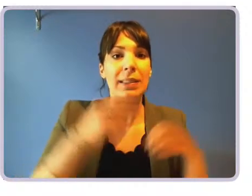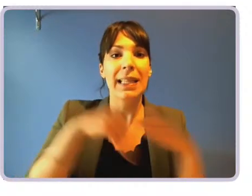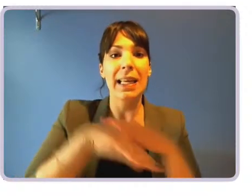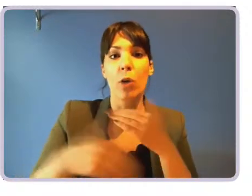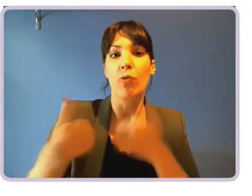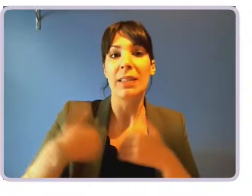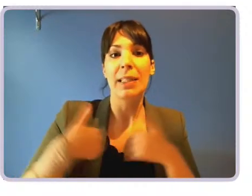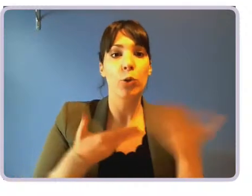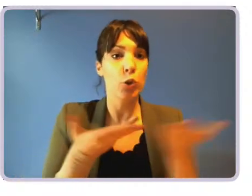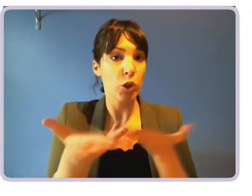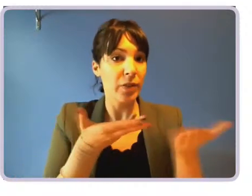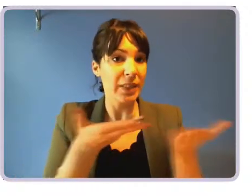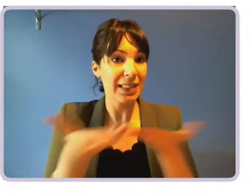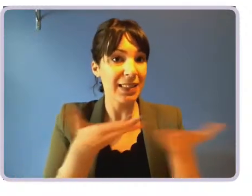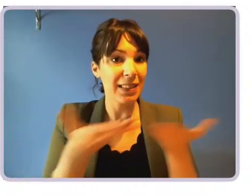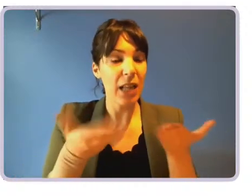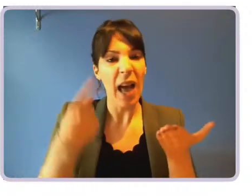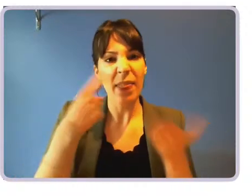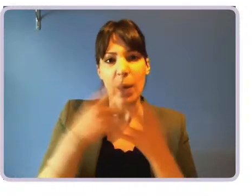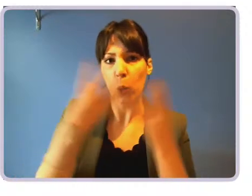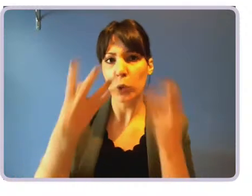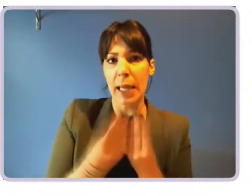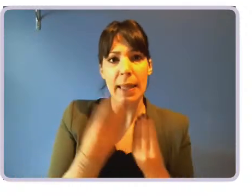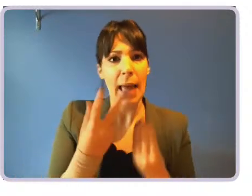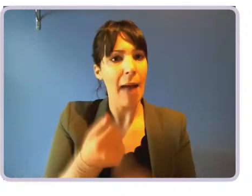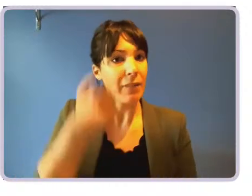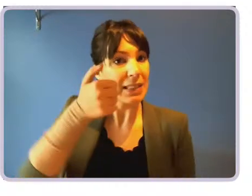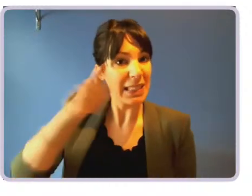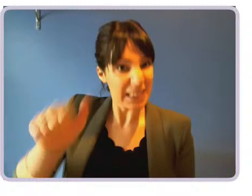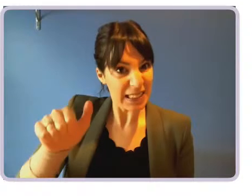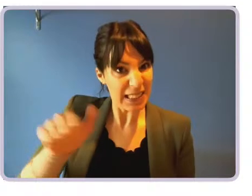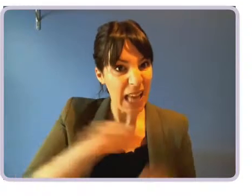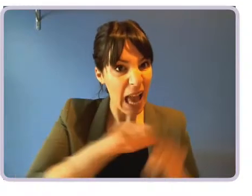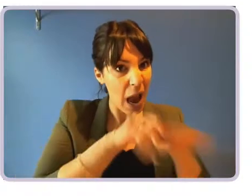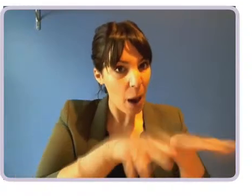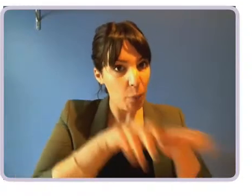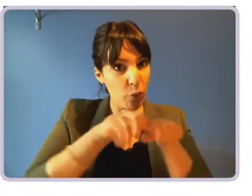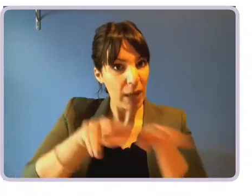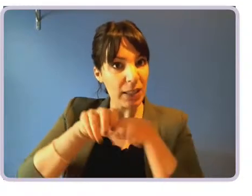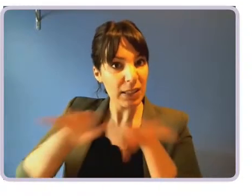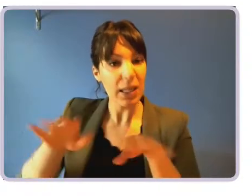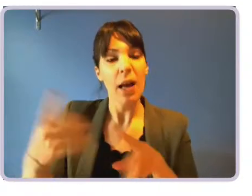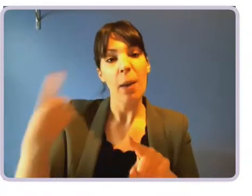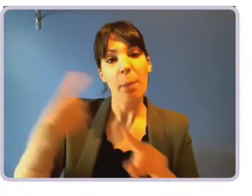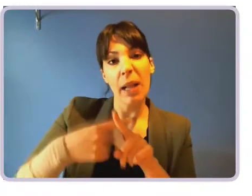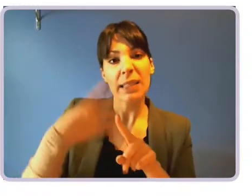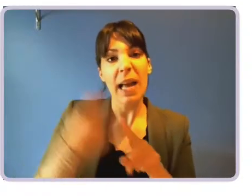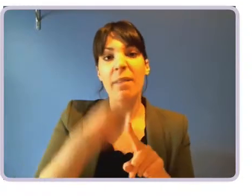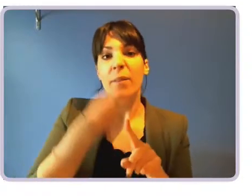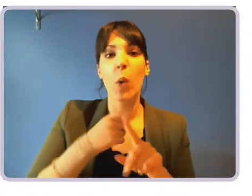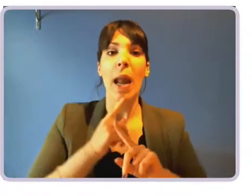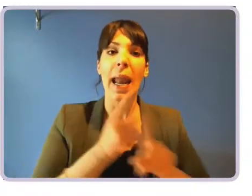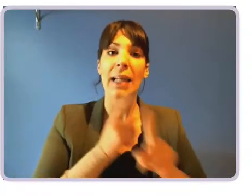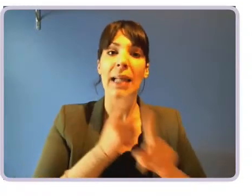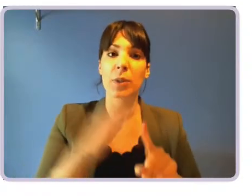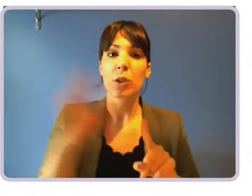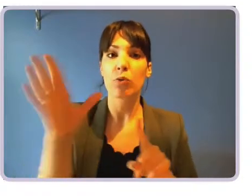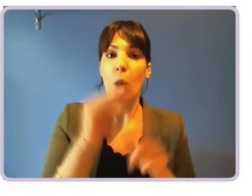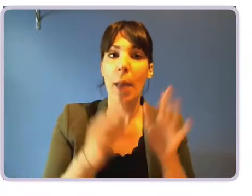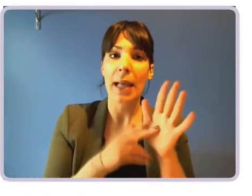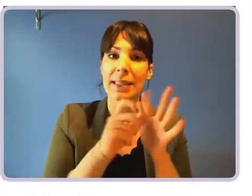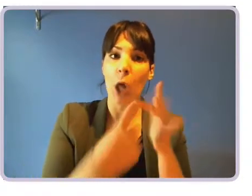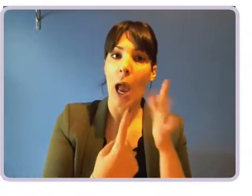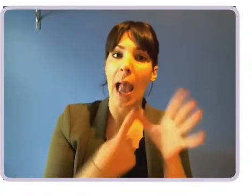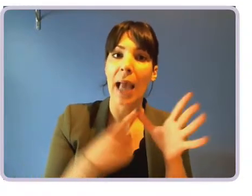we've seen outbreaks. And we did see some announcements from the NDIA for 4 large experienced disability